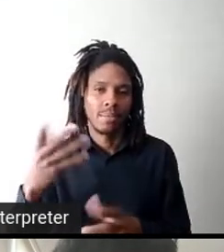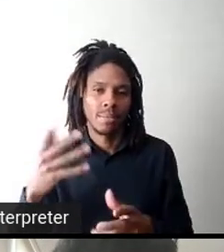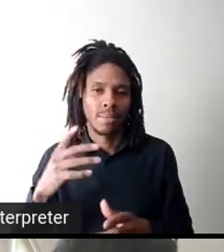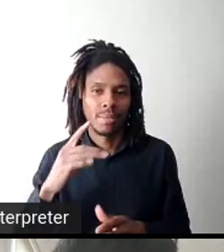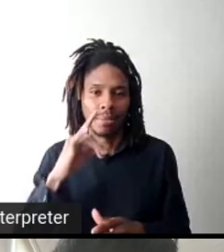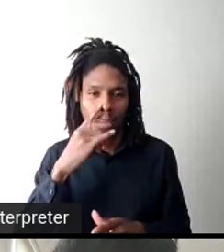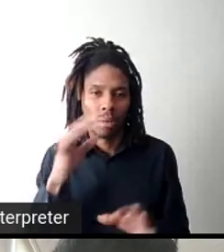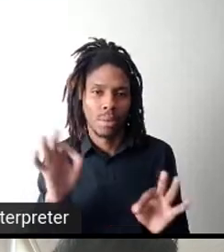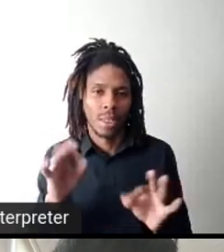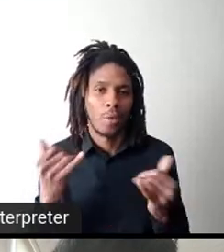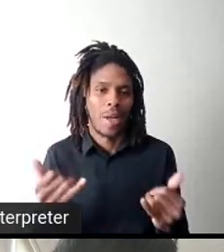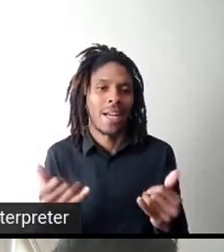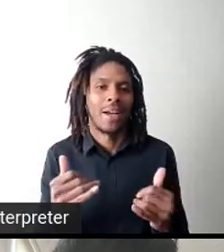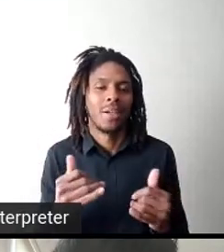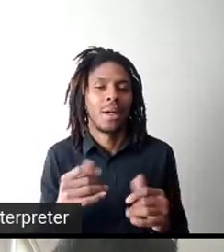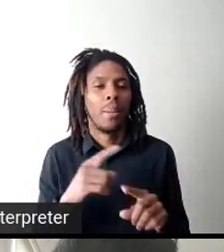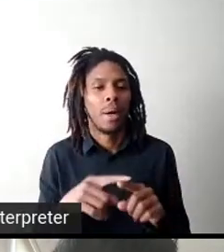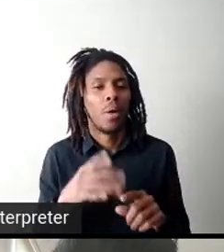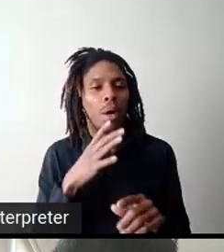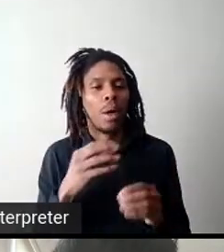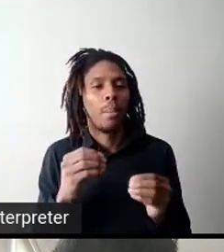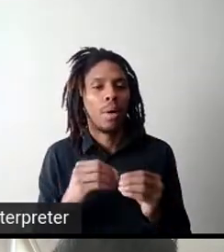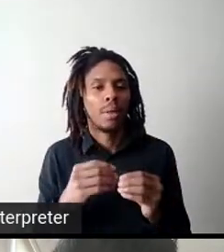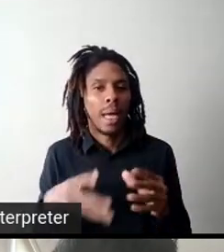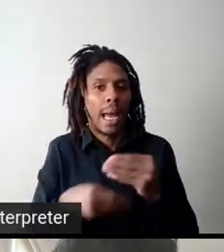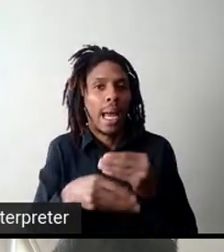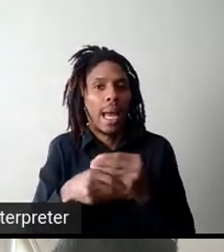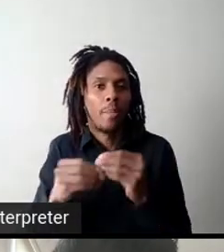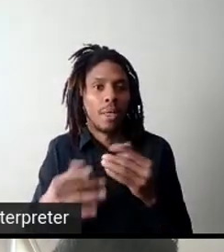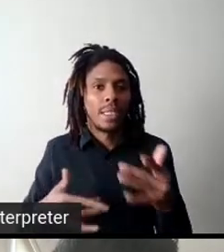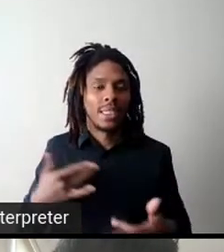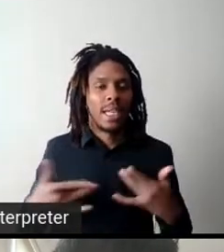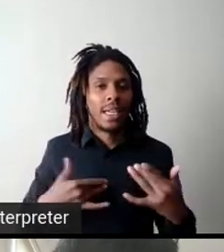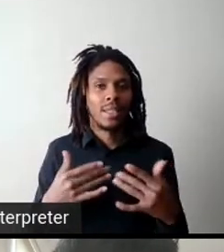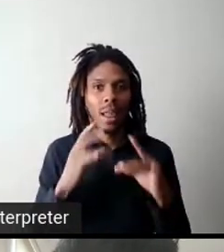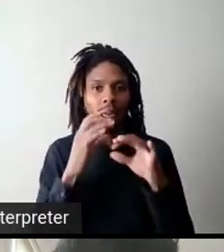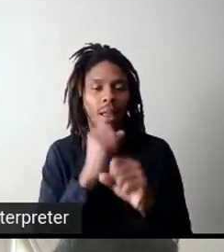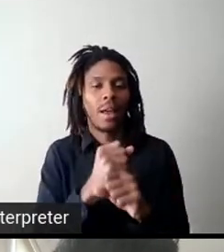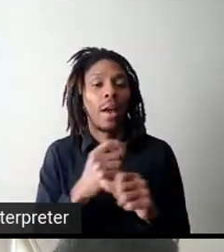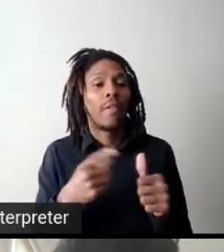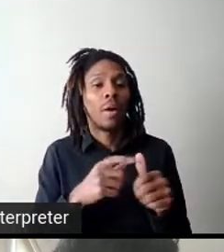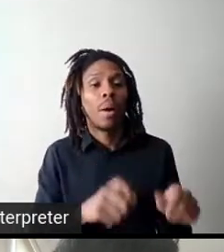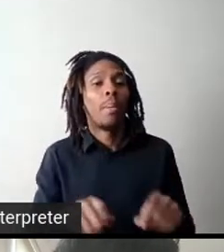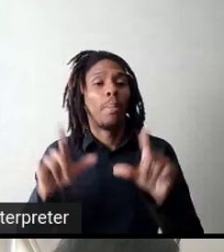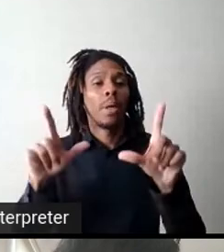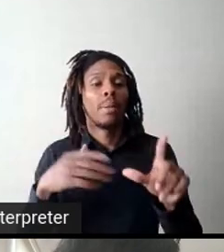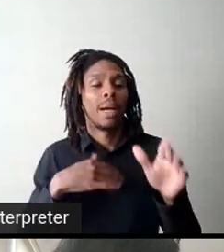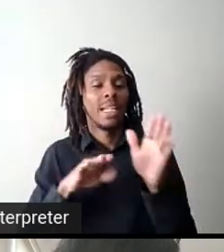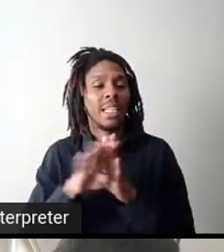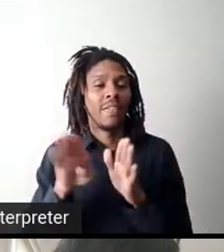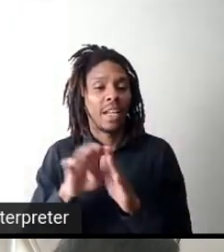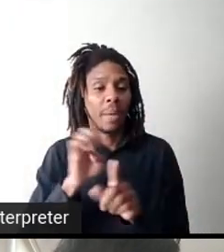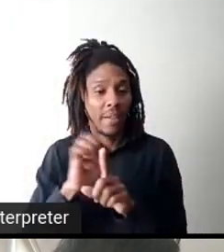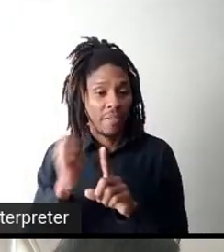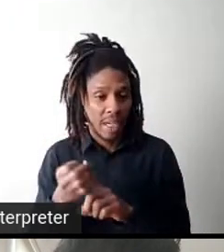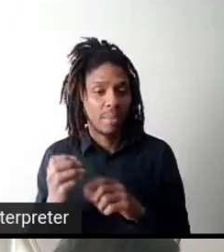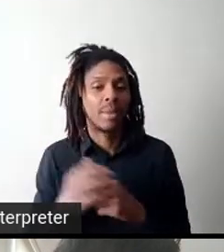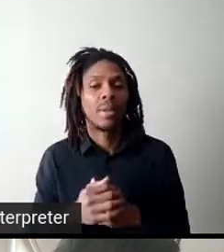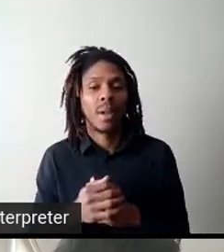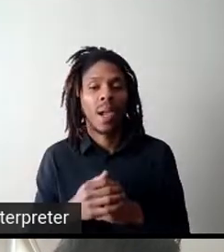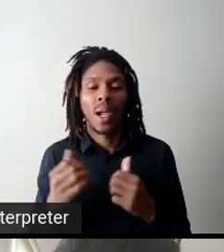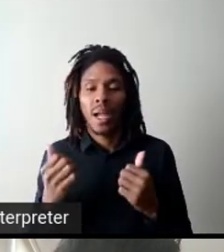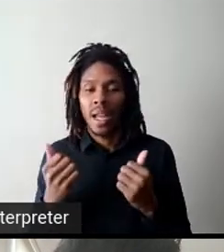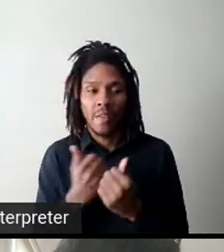we're going to make it much more exciting in a second. So let me first pull up just my development environment, so everything's